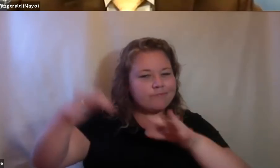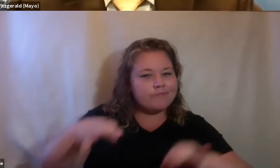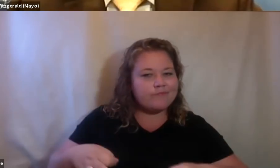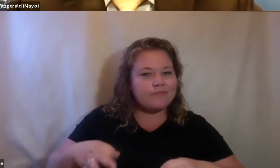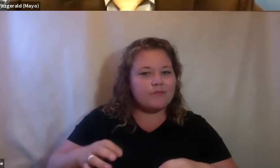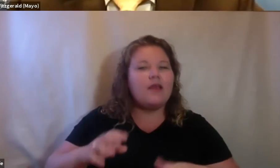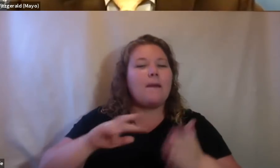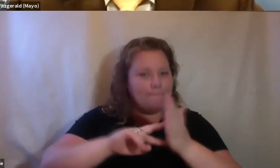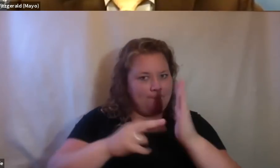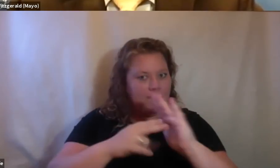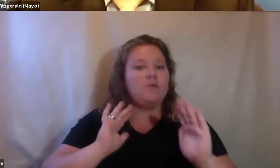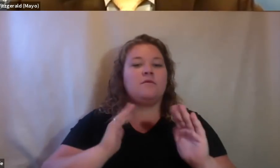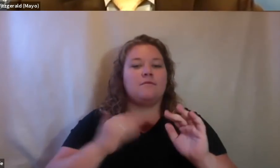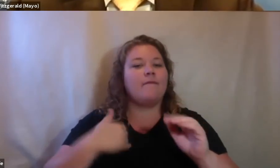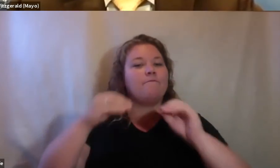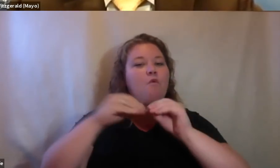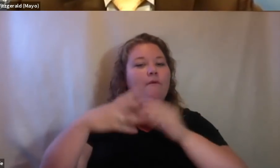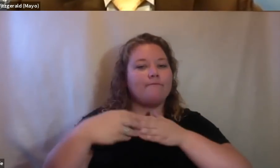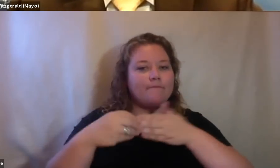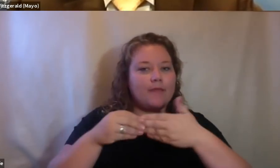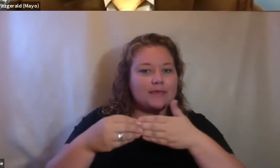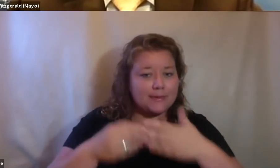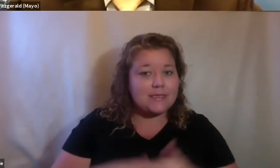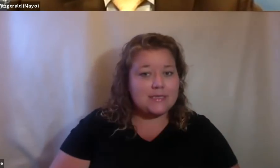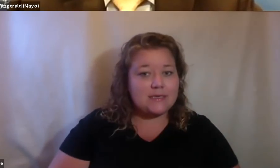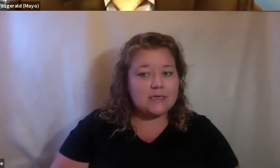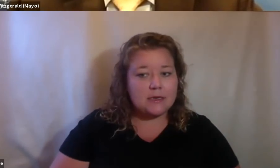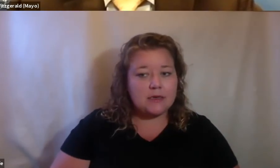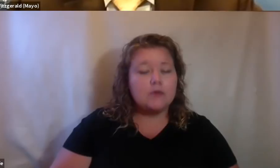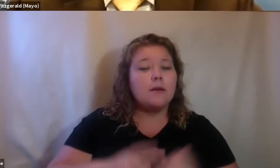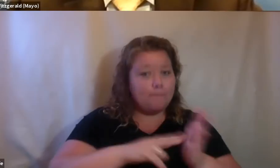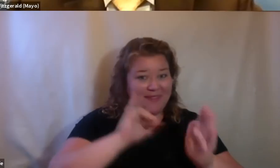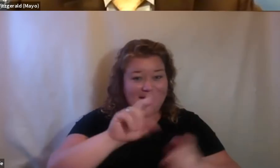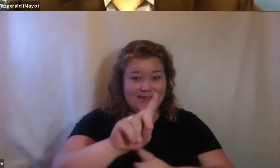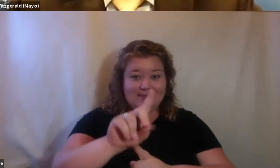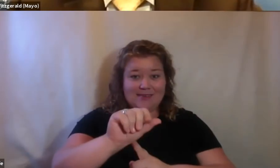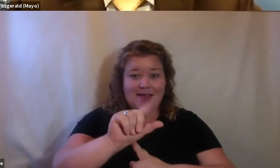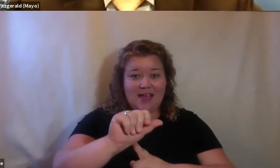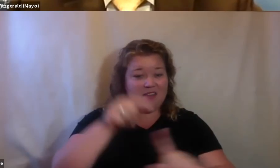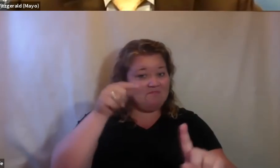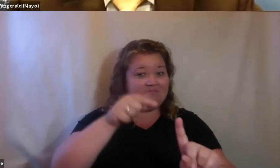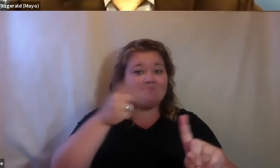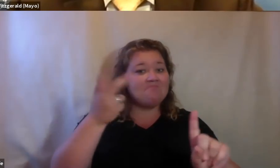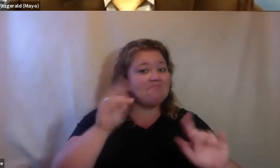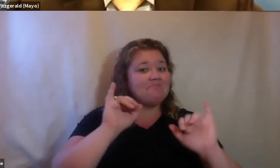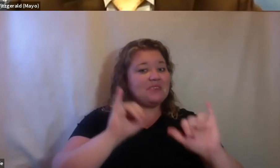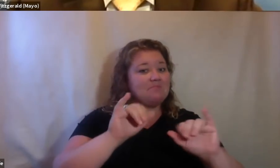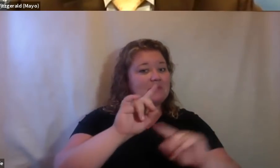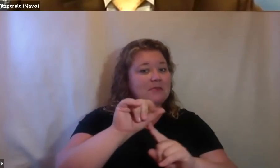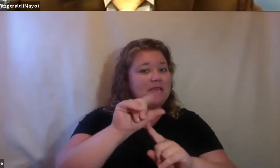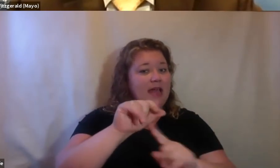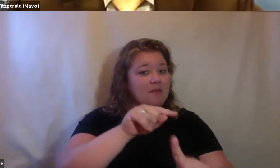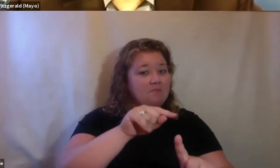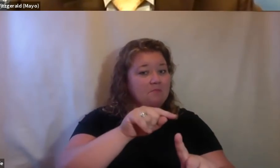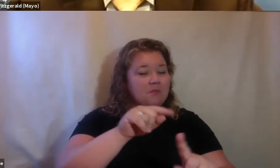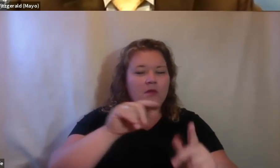us, nimble, flexible would be the words that we take the data is what it is, but people interpret the data